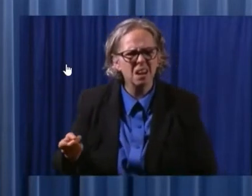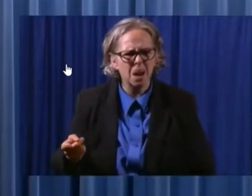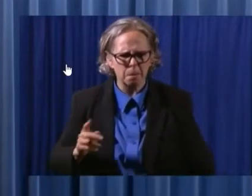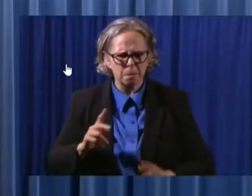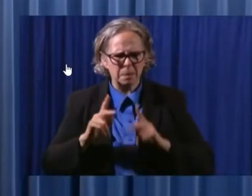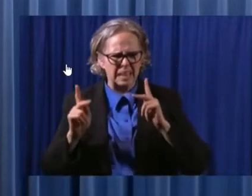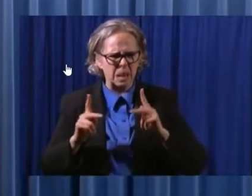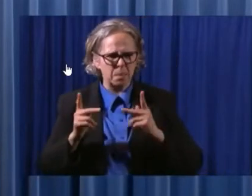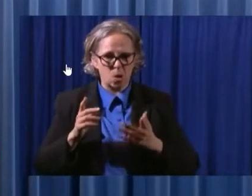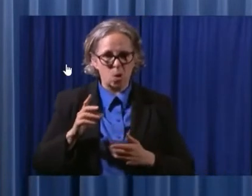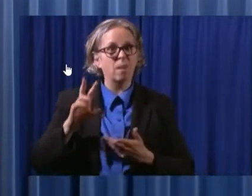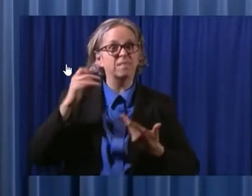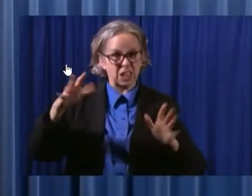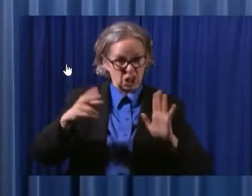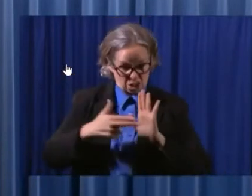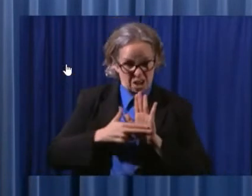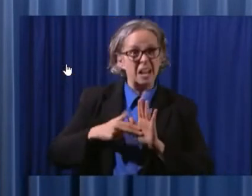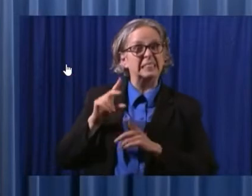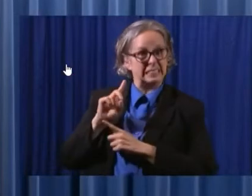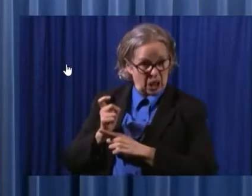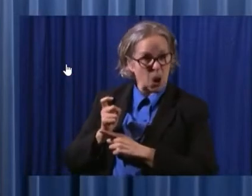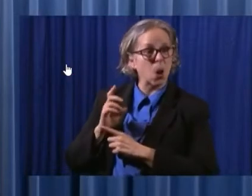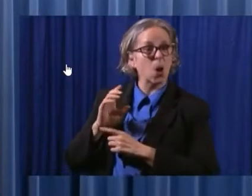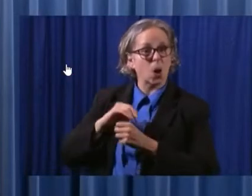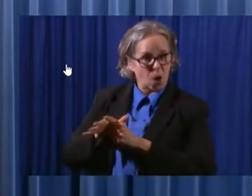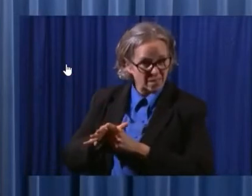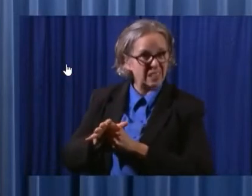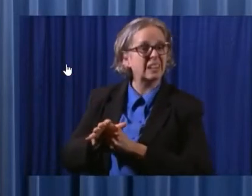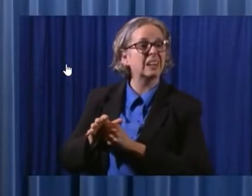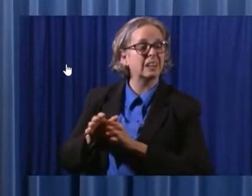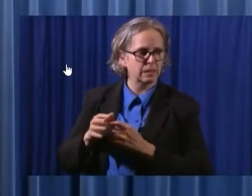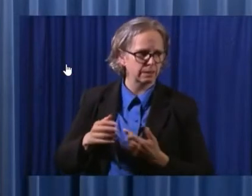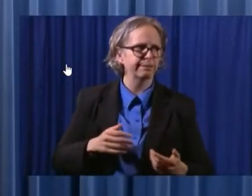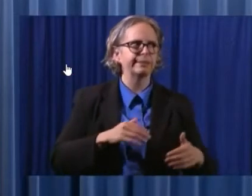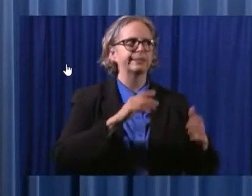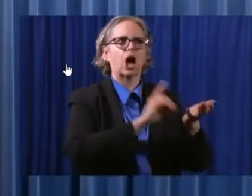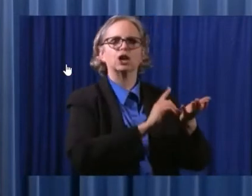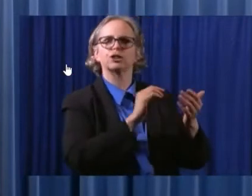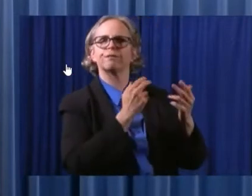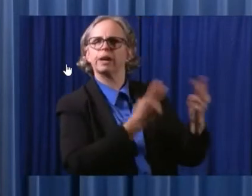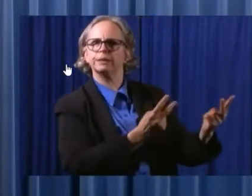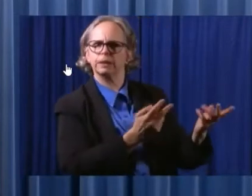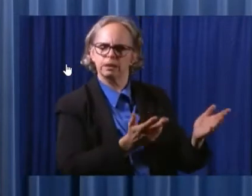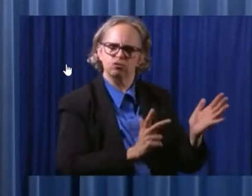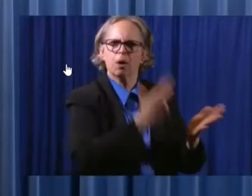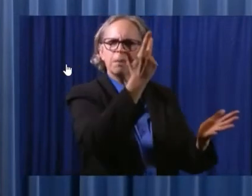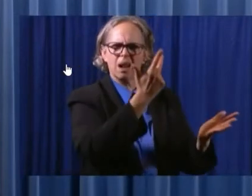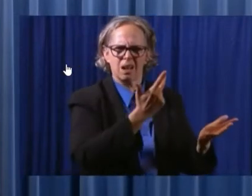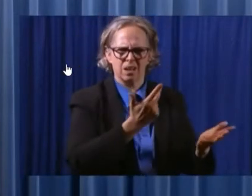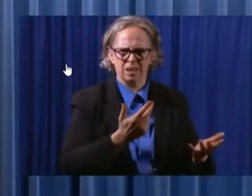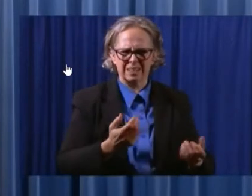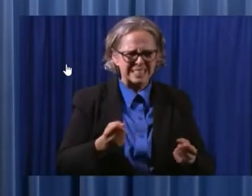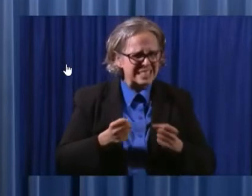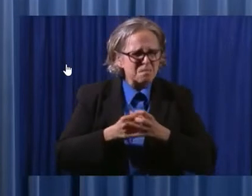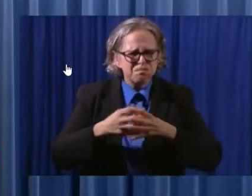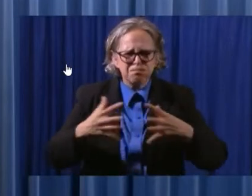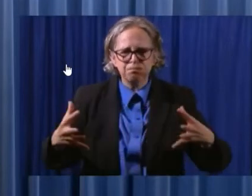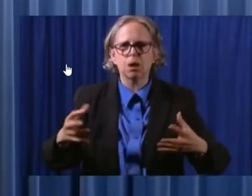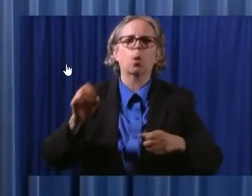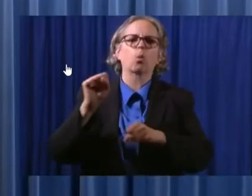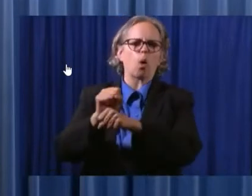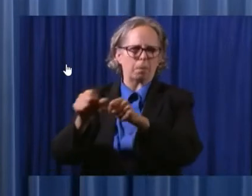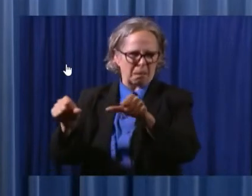their doctor has more than tripled. Recent outbreaks are happening at workplaces, in a faith-based community setting, and in business. In